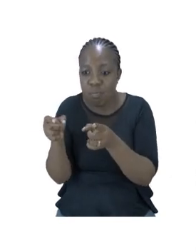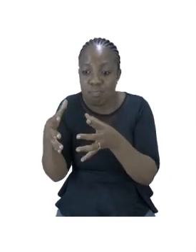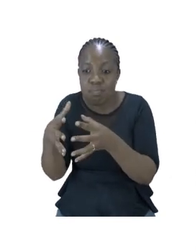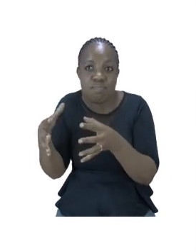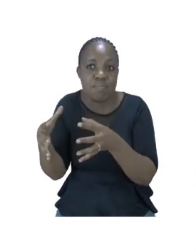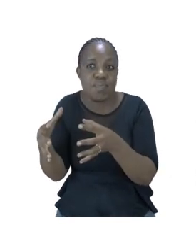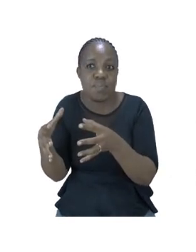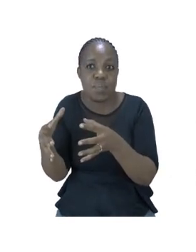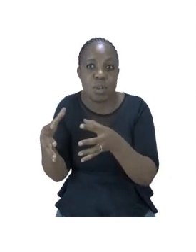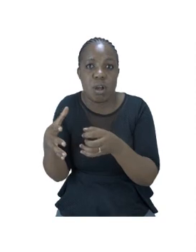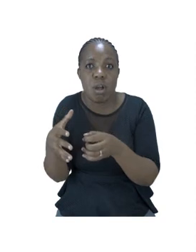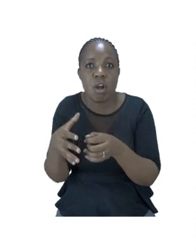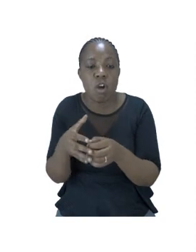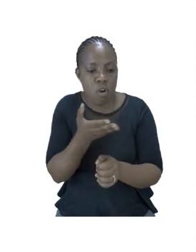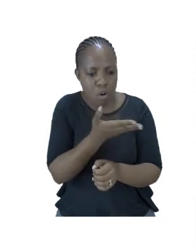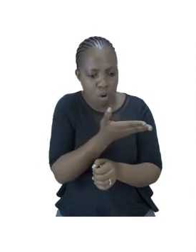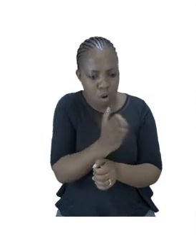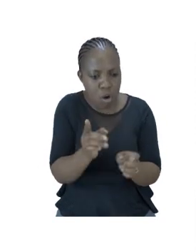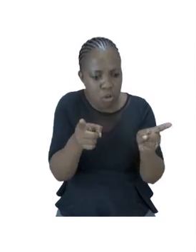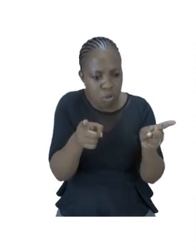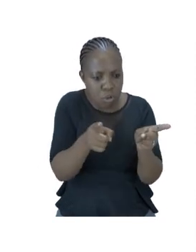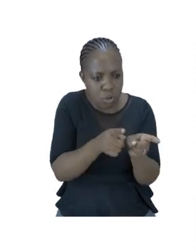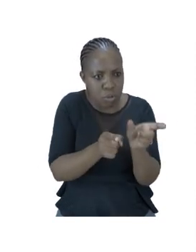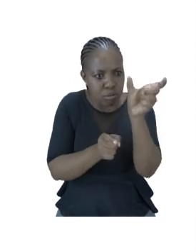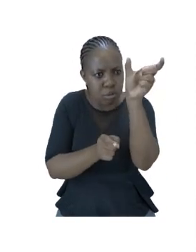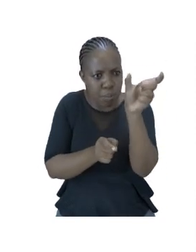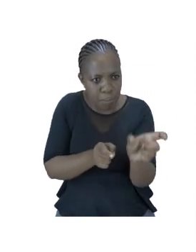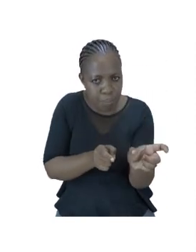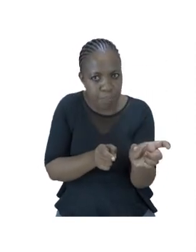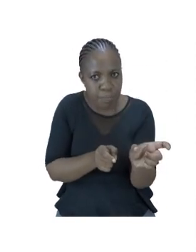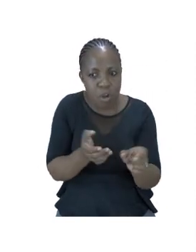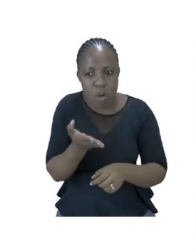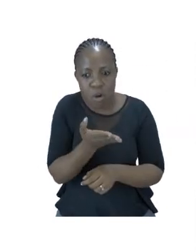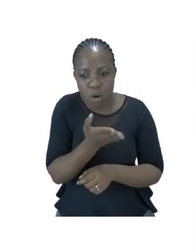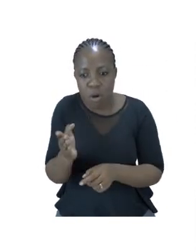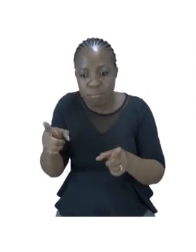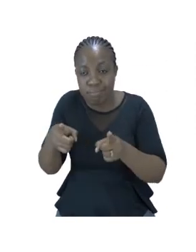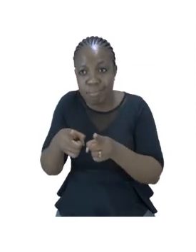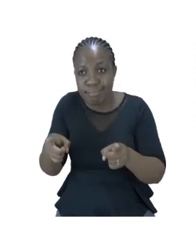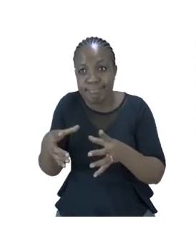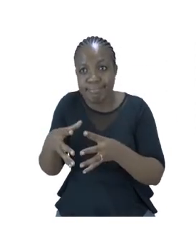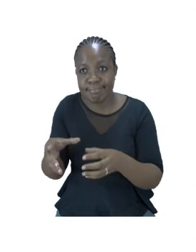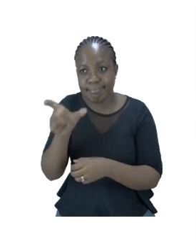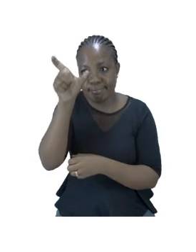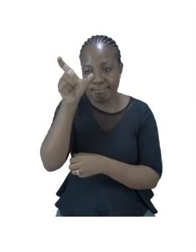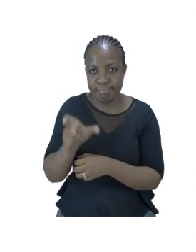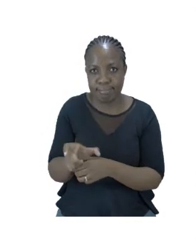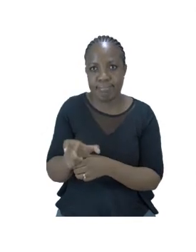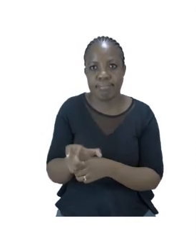in length. You're going to sort them out and when you do for each one